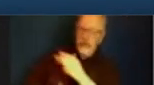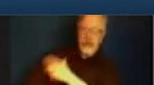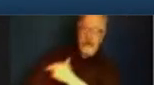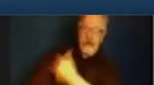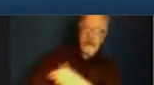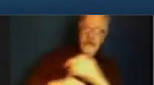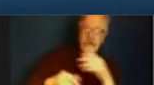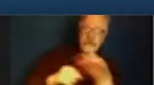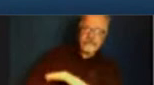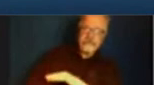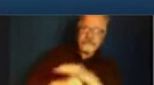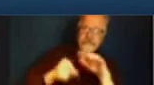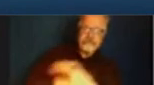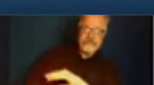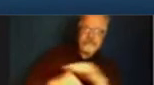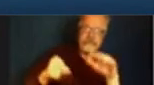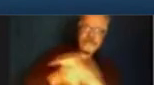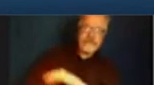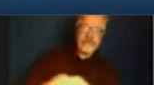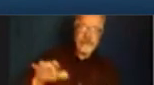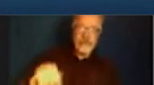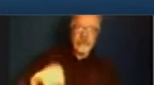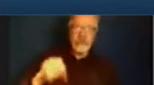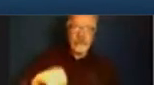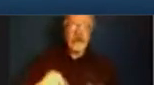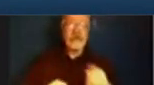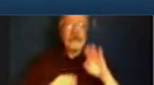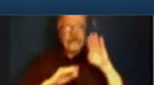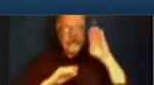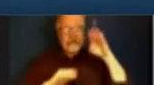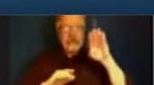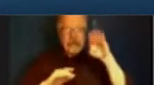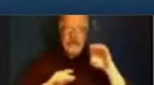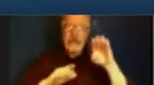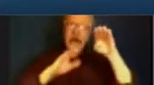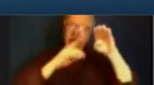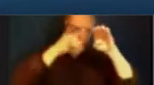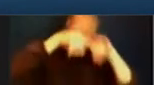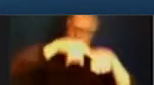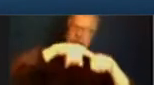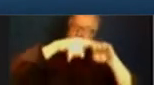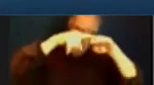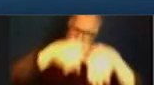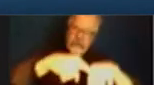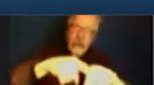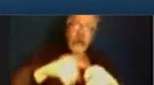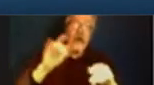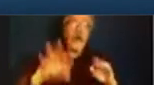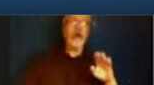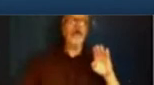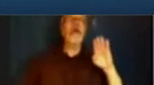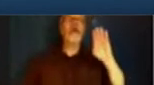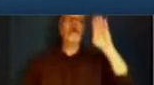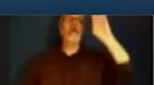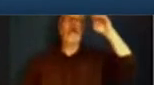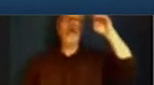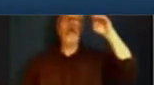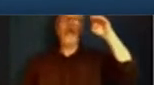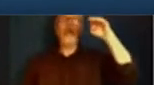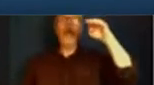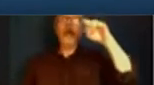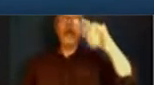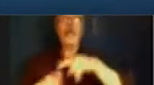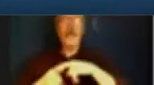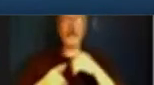humanly possible. And then we're hoping we're going to get to a peak, as some of these other countries have. But we all have a capability to